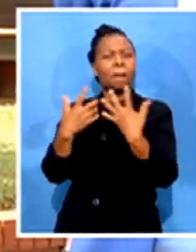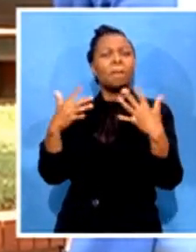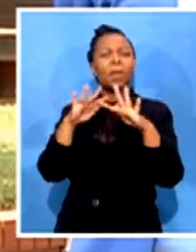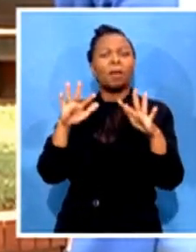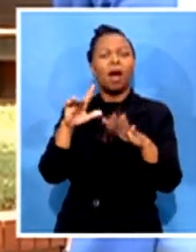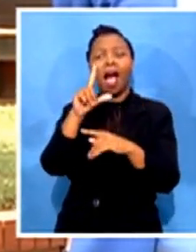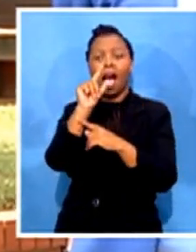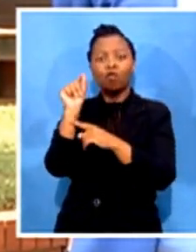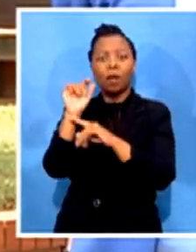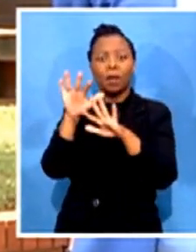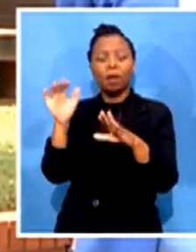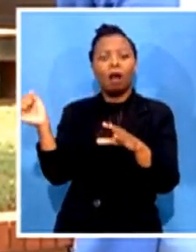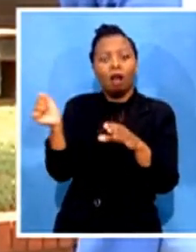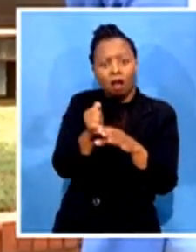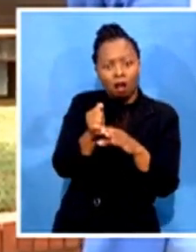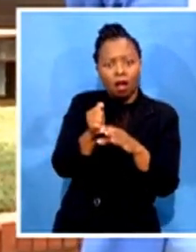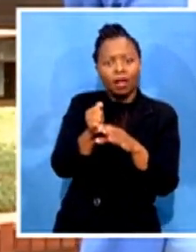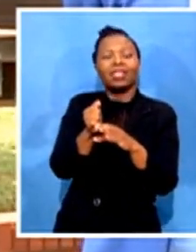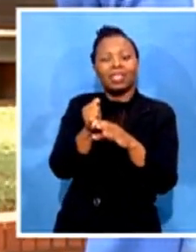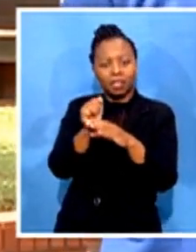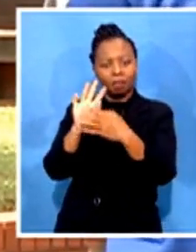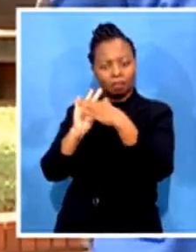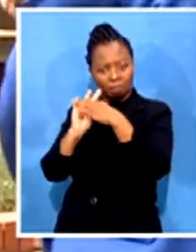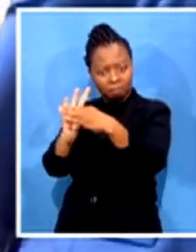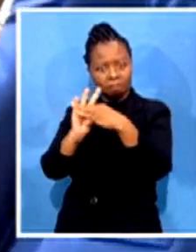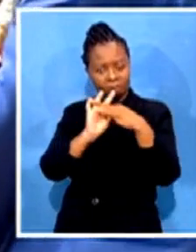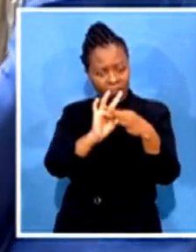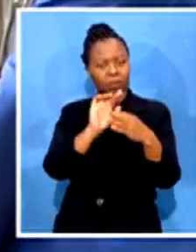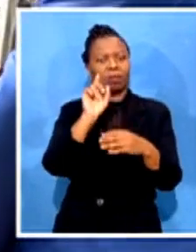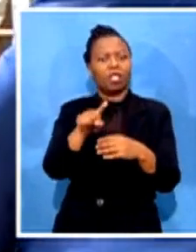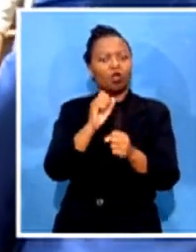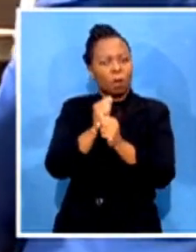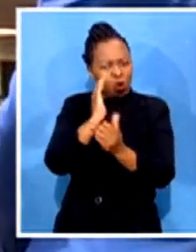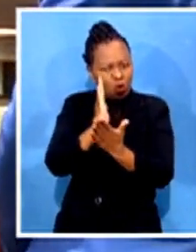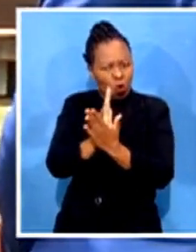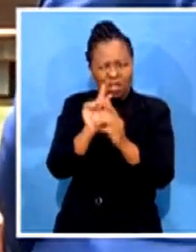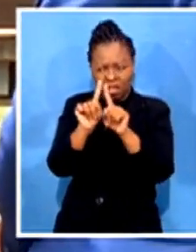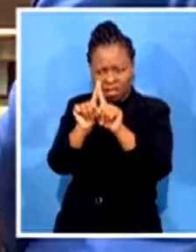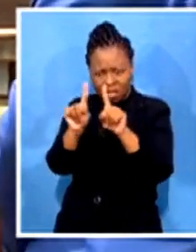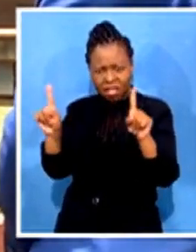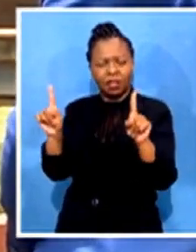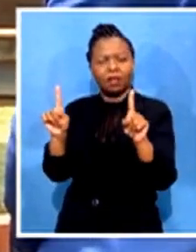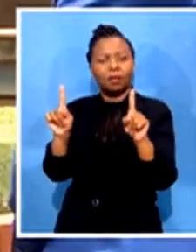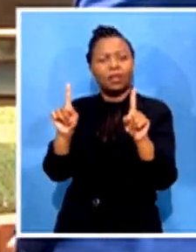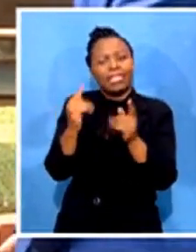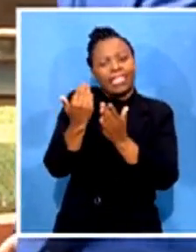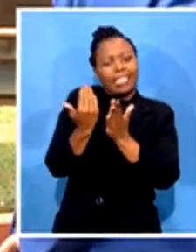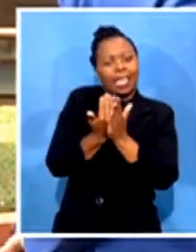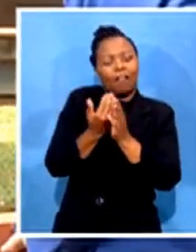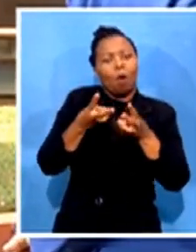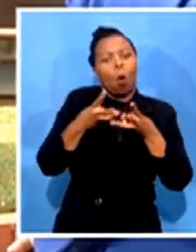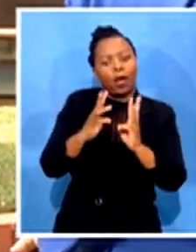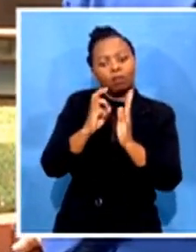should ensure that they follow also precautionary measures. As government, through